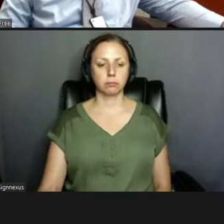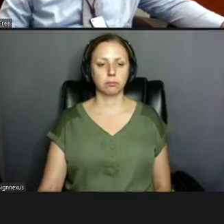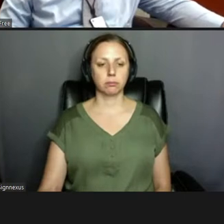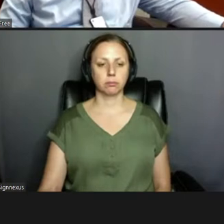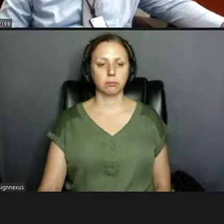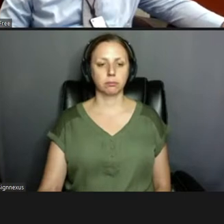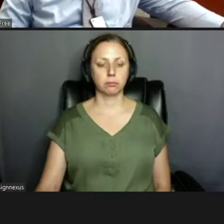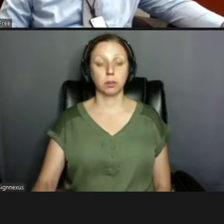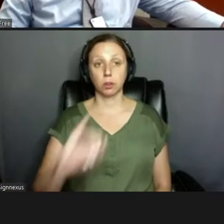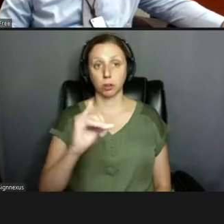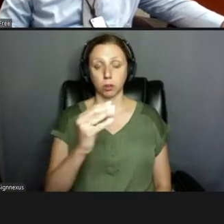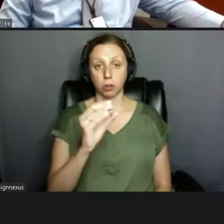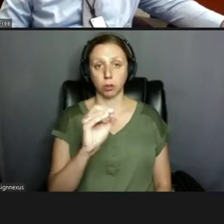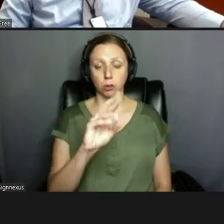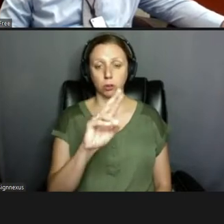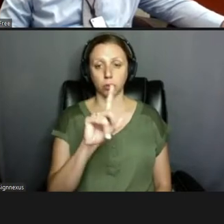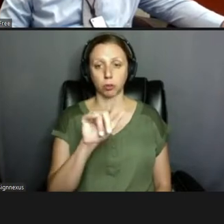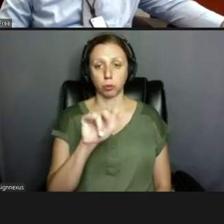Jordan, are you on?